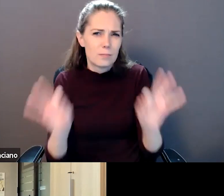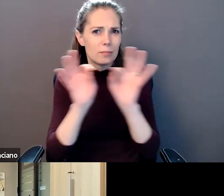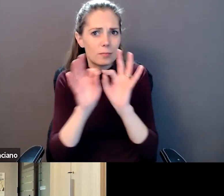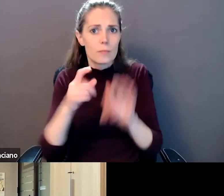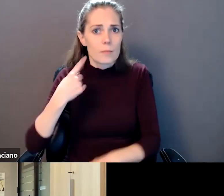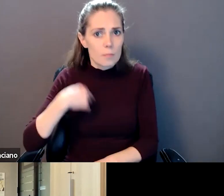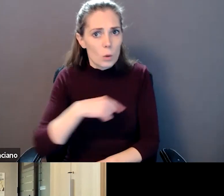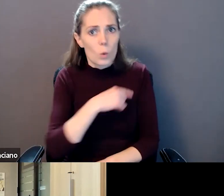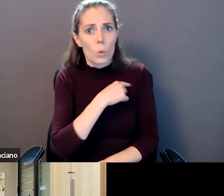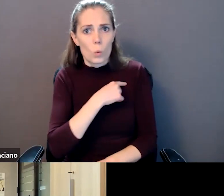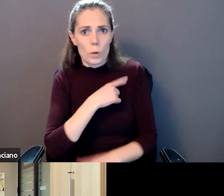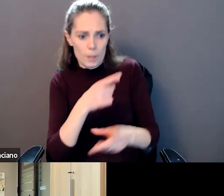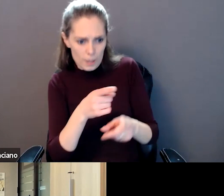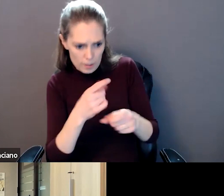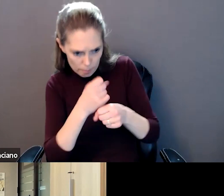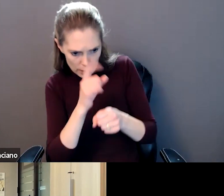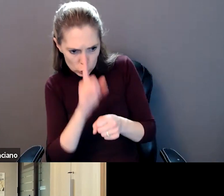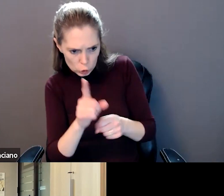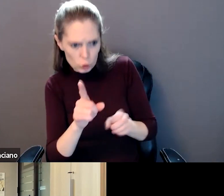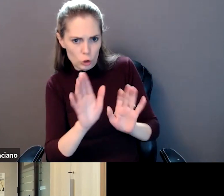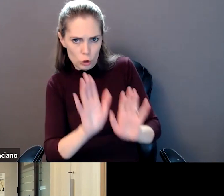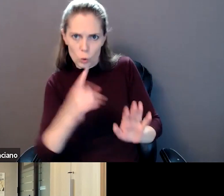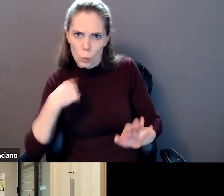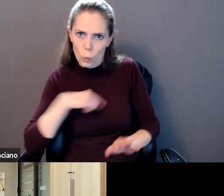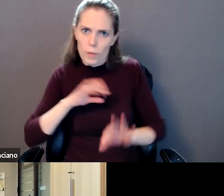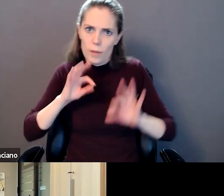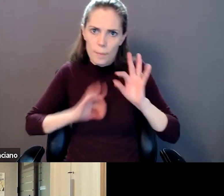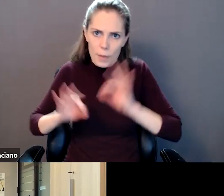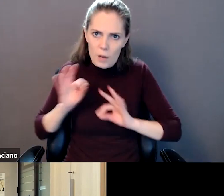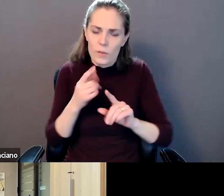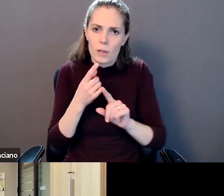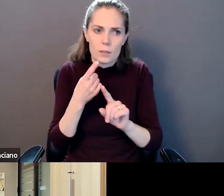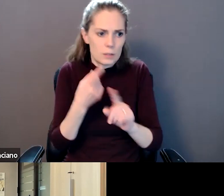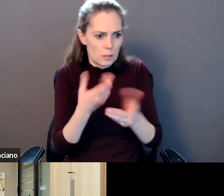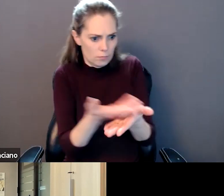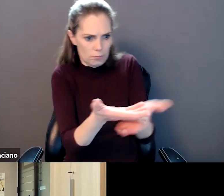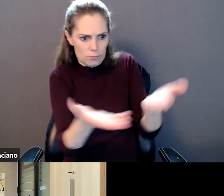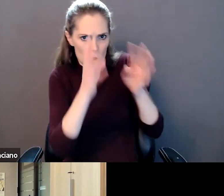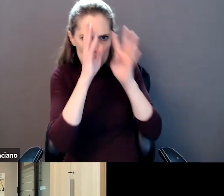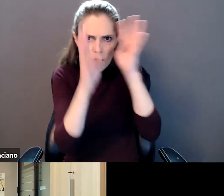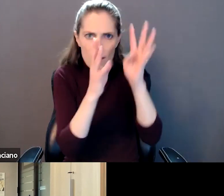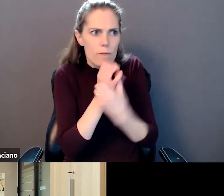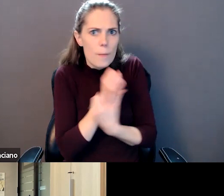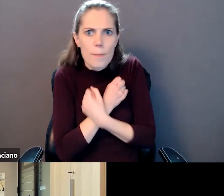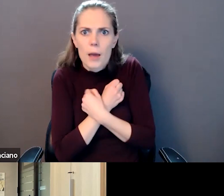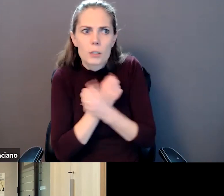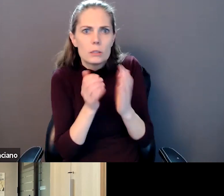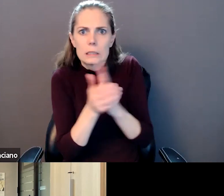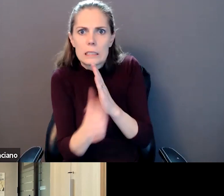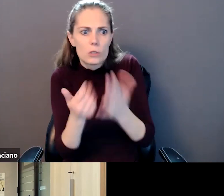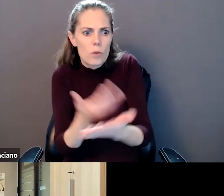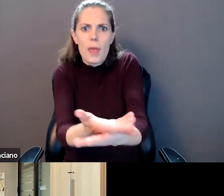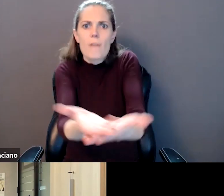we are benefiting from the creativity and the strengths and passion and abilities of all individuals. And we know that everyone benefits